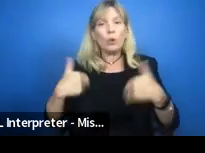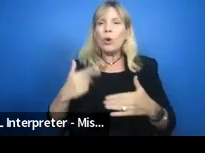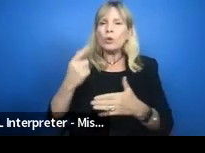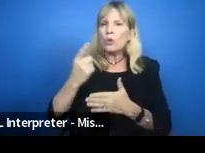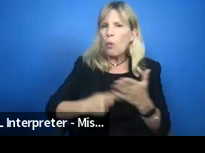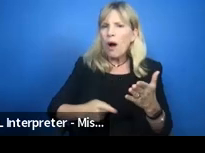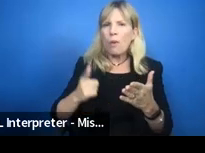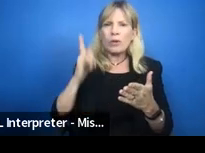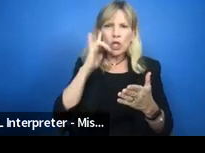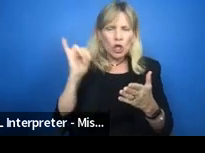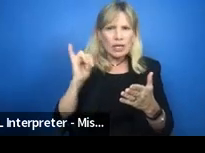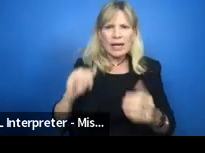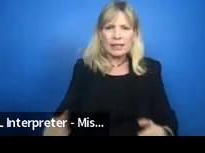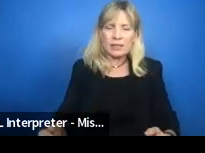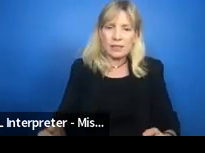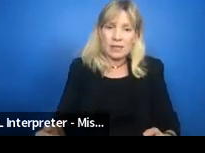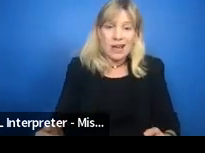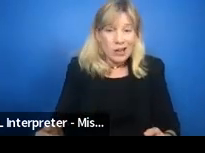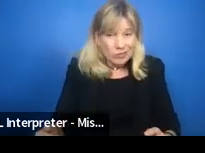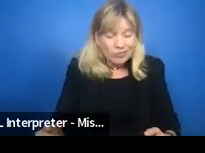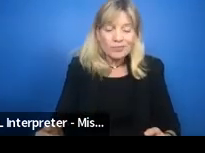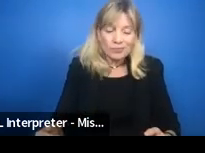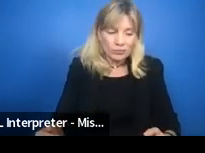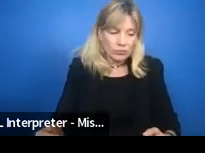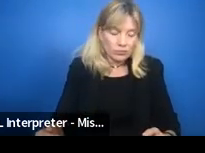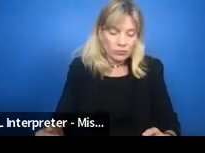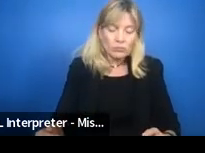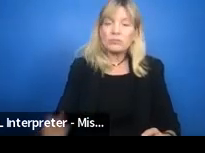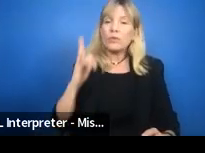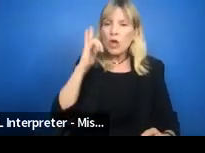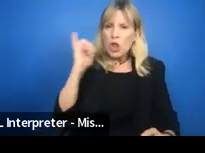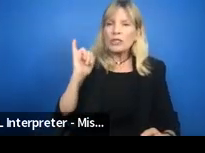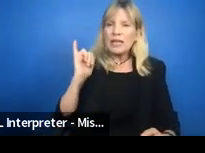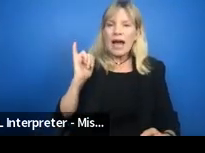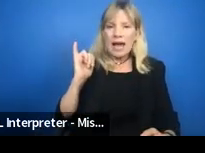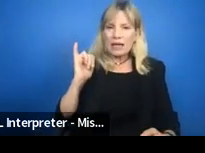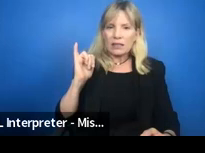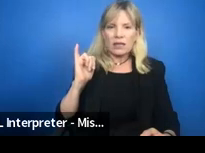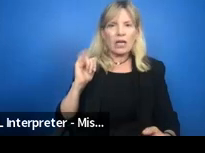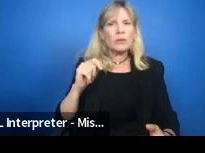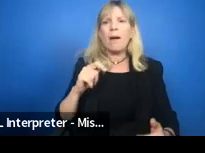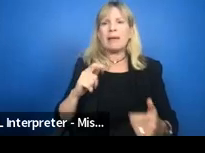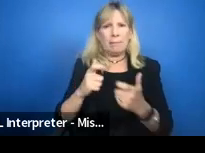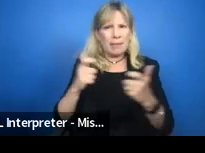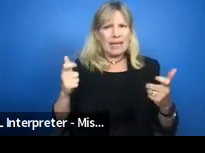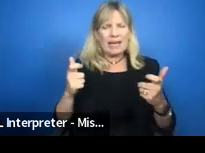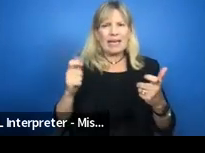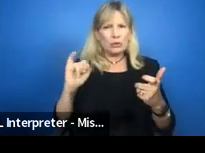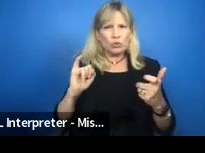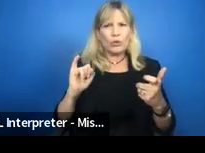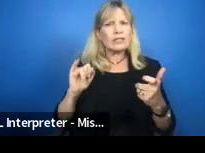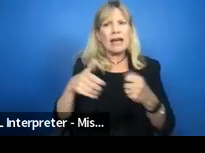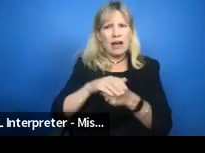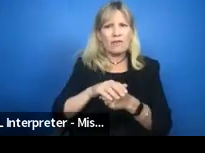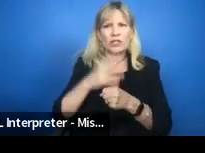going to look like? Well, for one, it looks like pretty big coverage losses. There are about